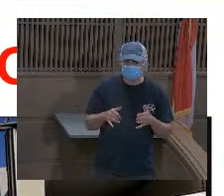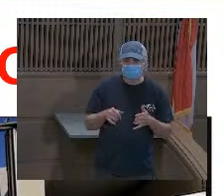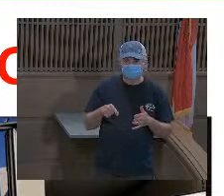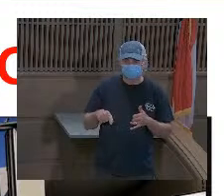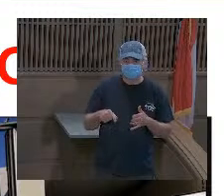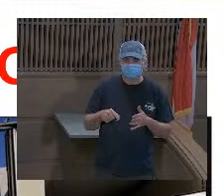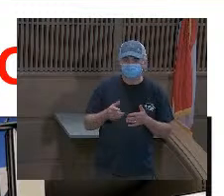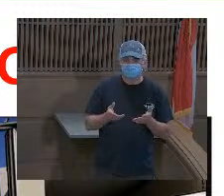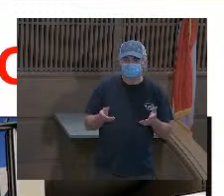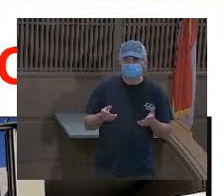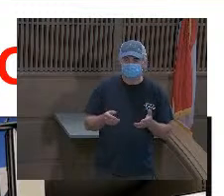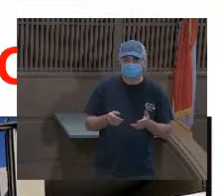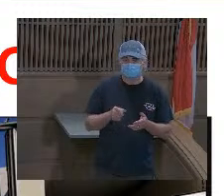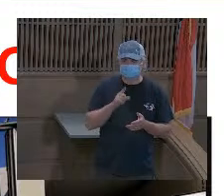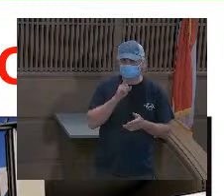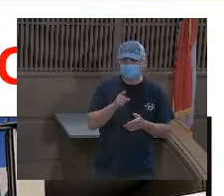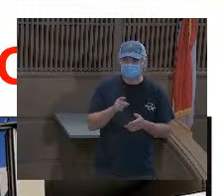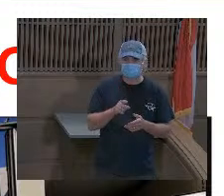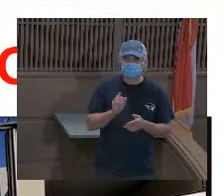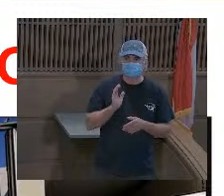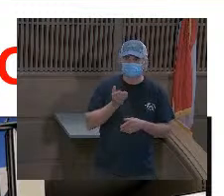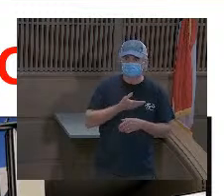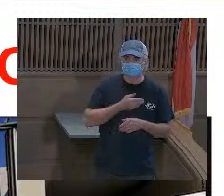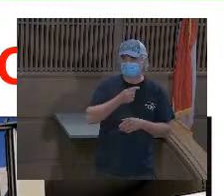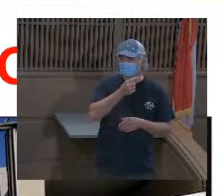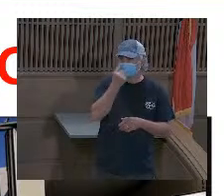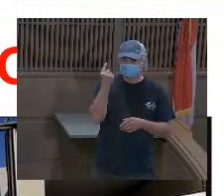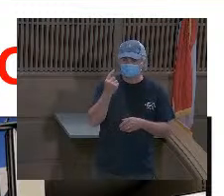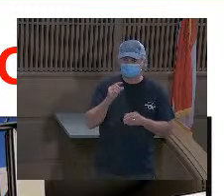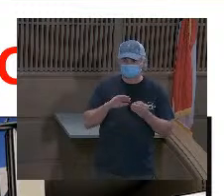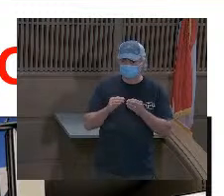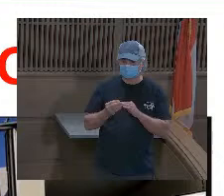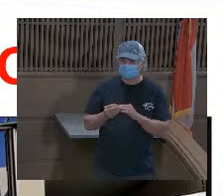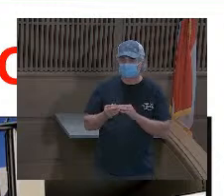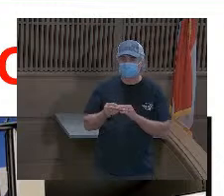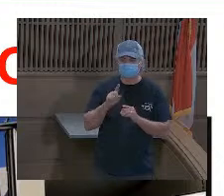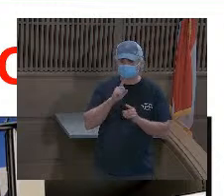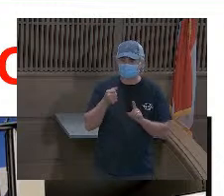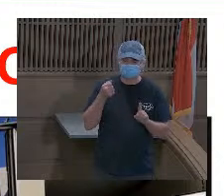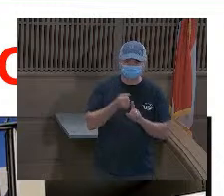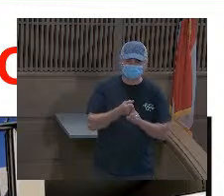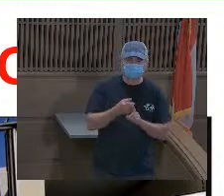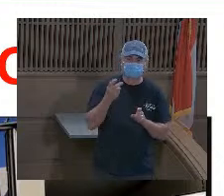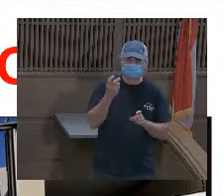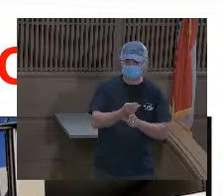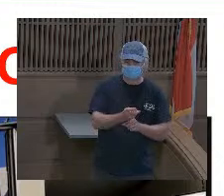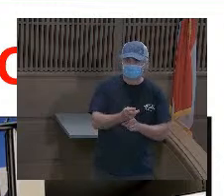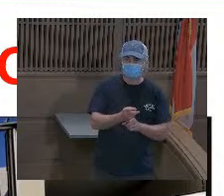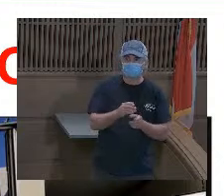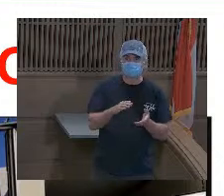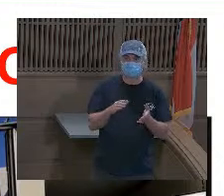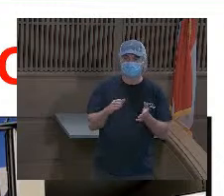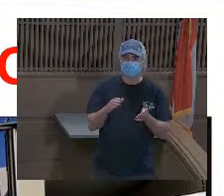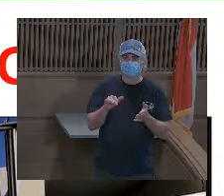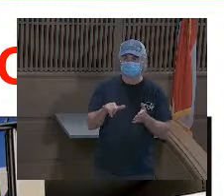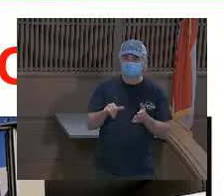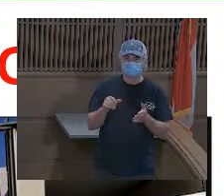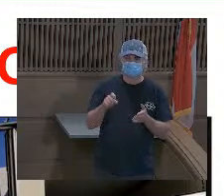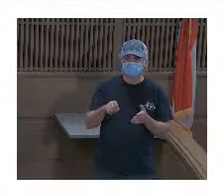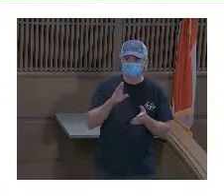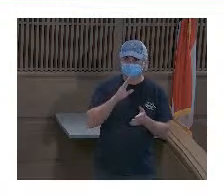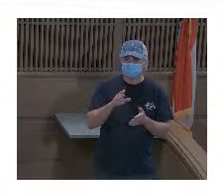Our black community have been affected hard. So there should be no reason why a